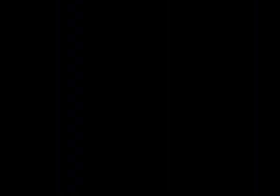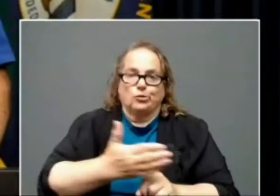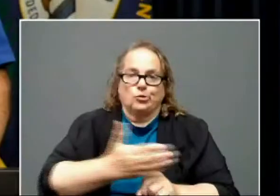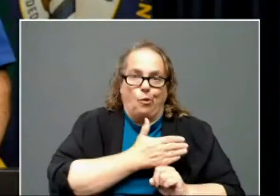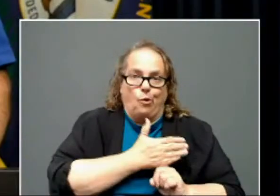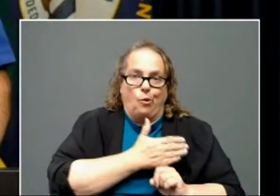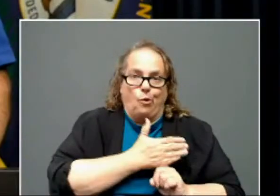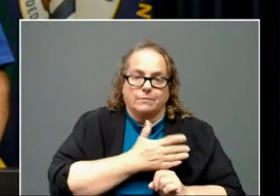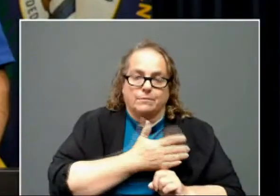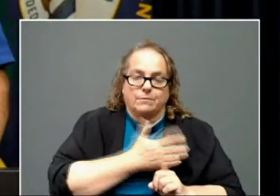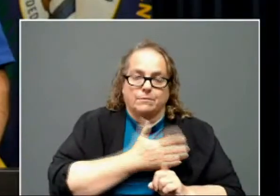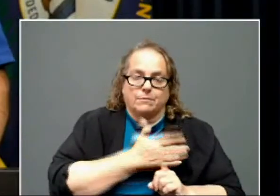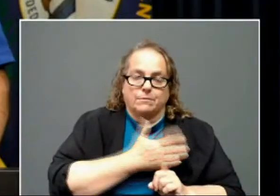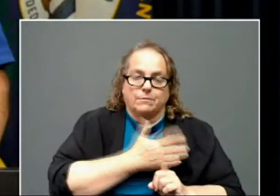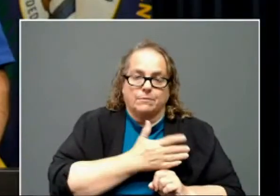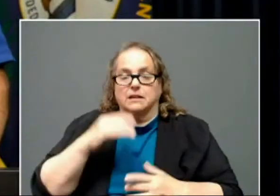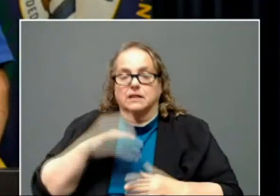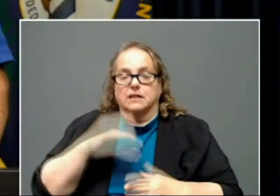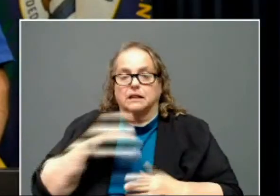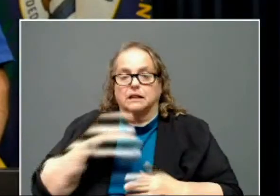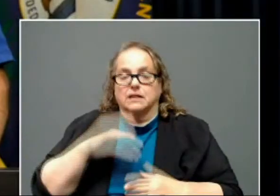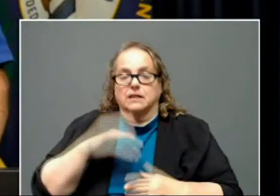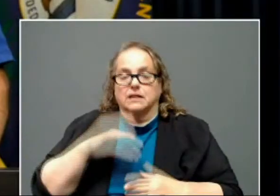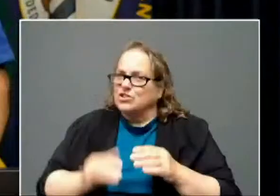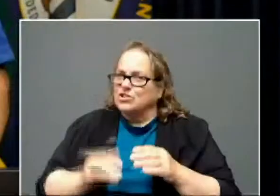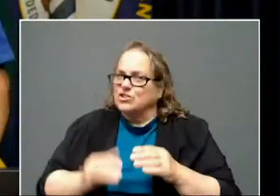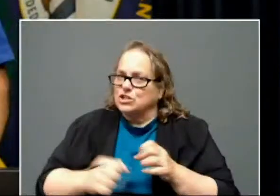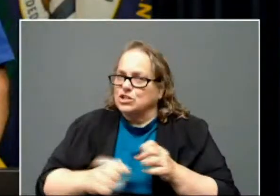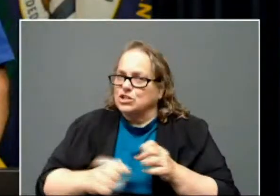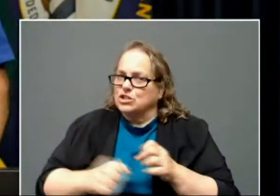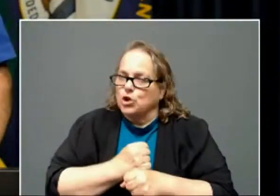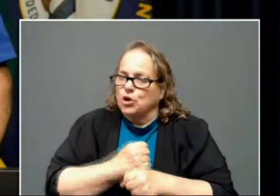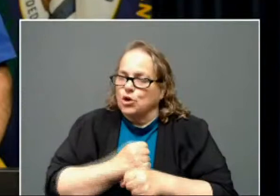here in every district in person.